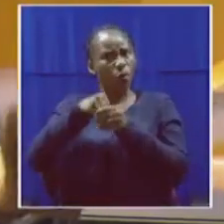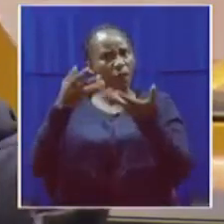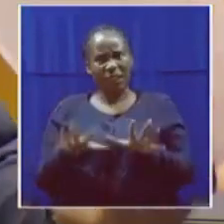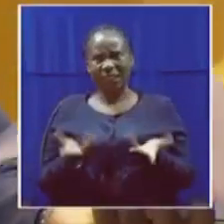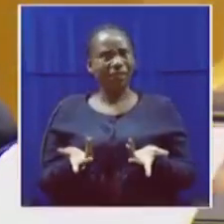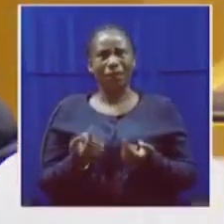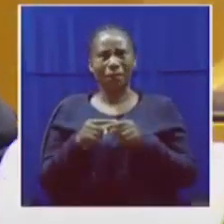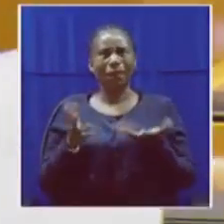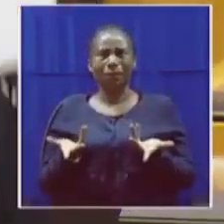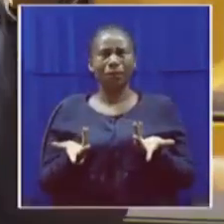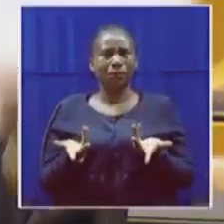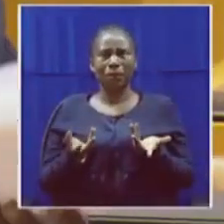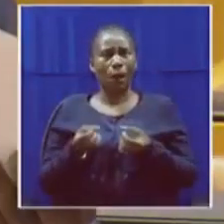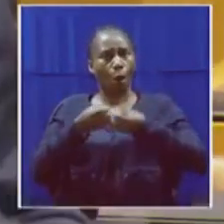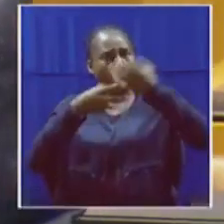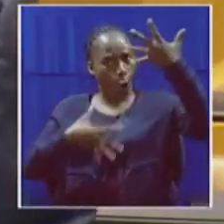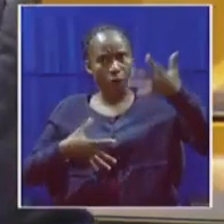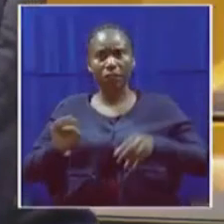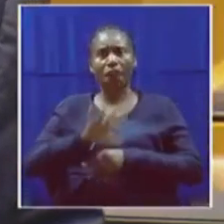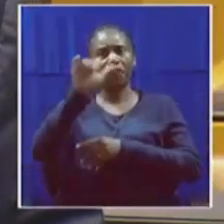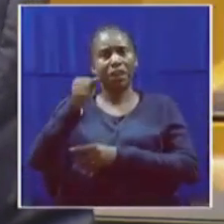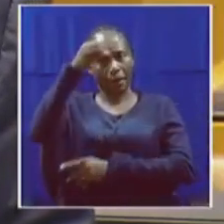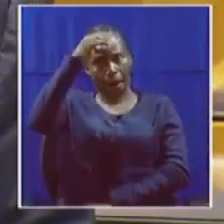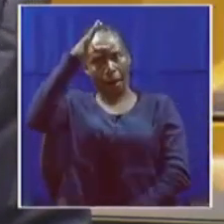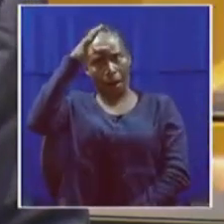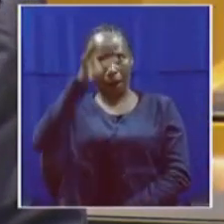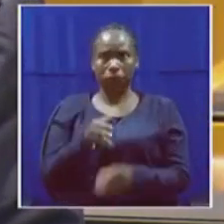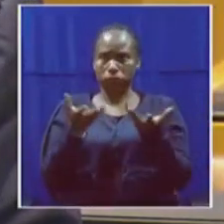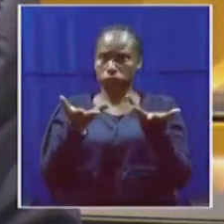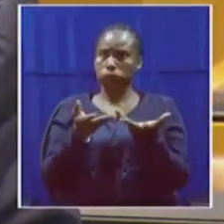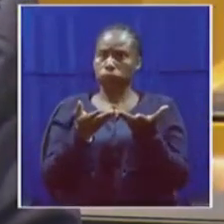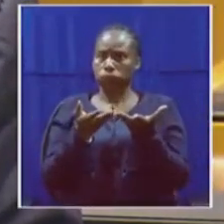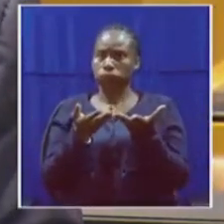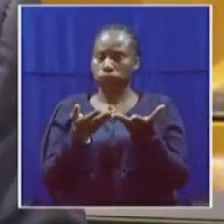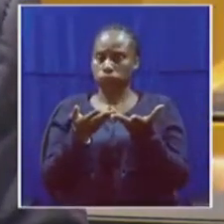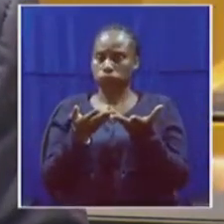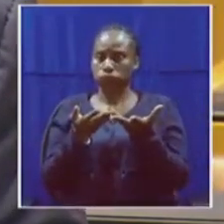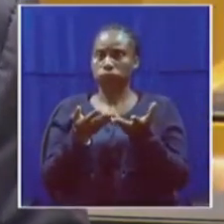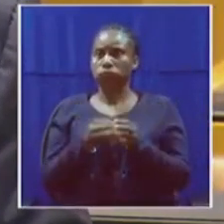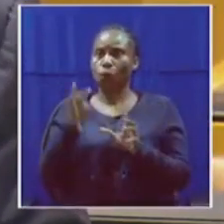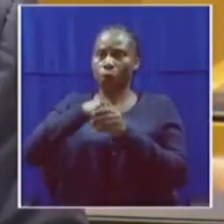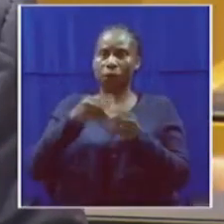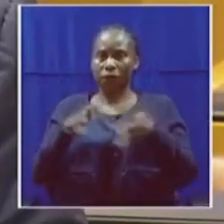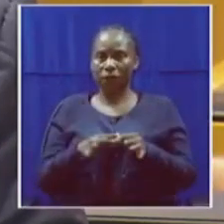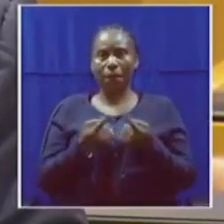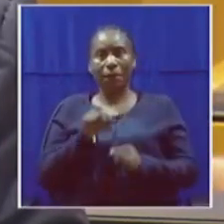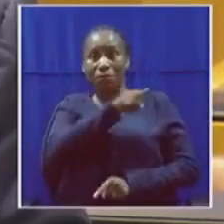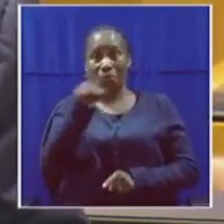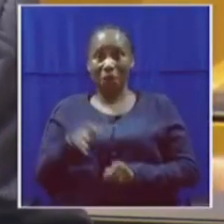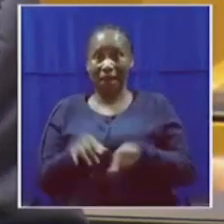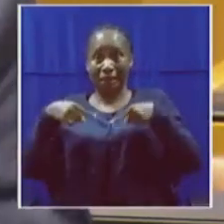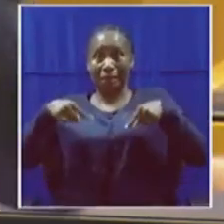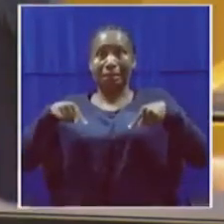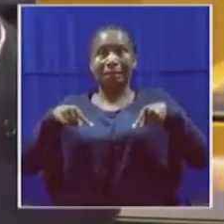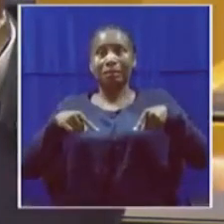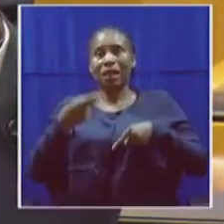other South African academics who contributed. But because you are scared of the Harvard professors,